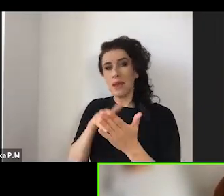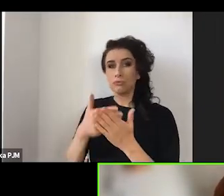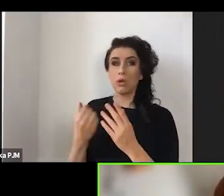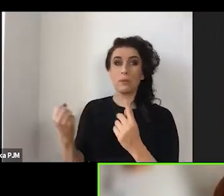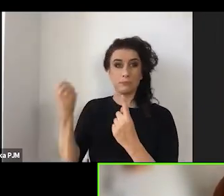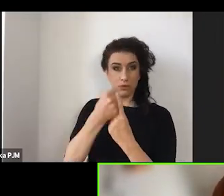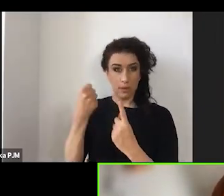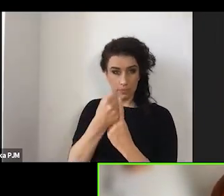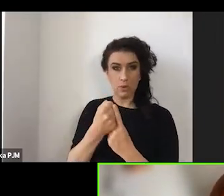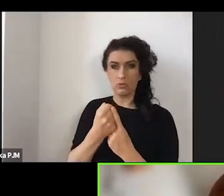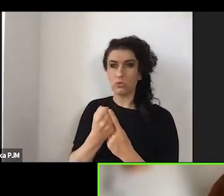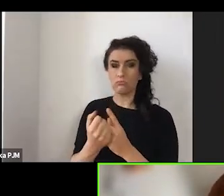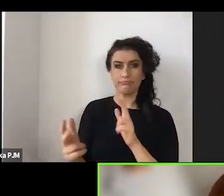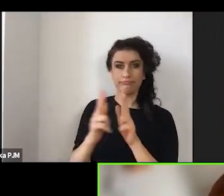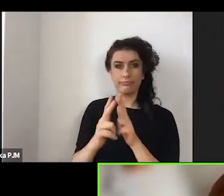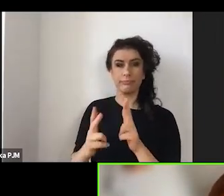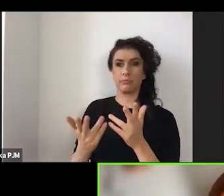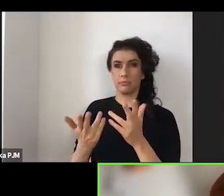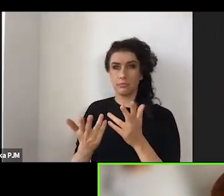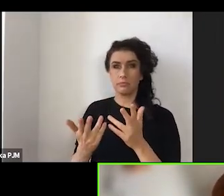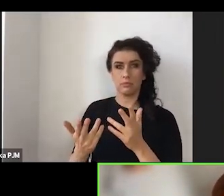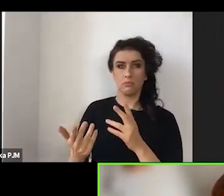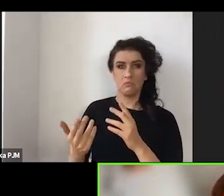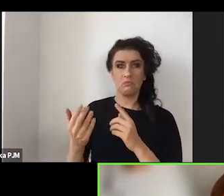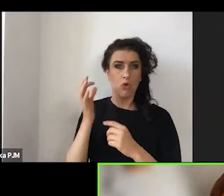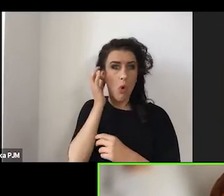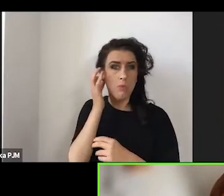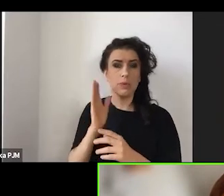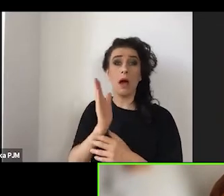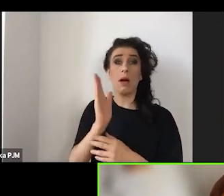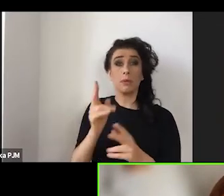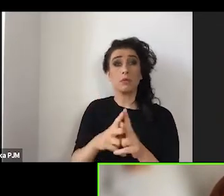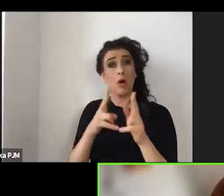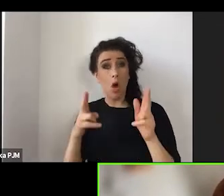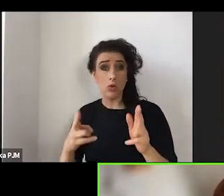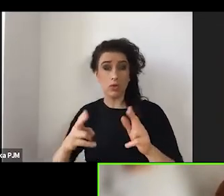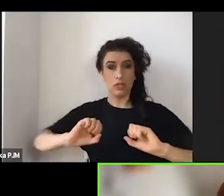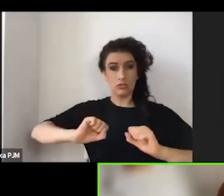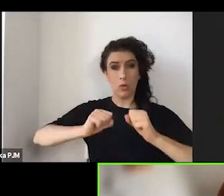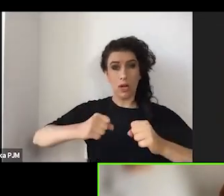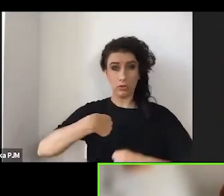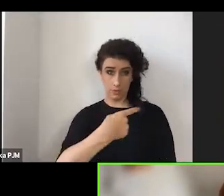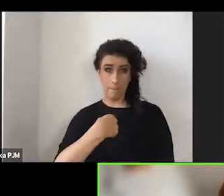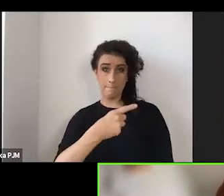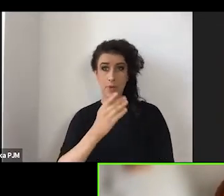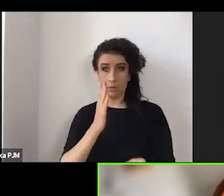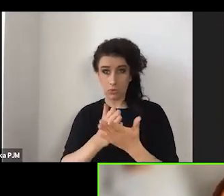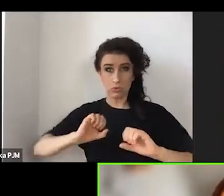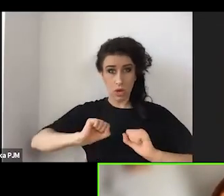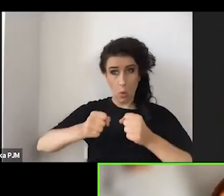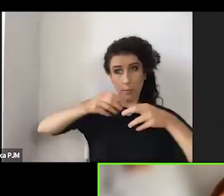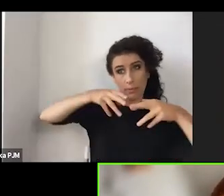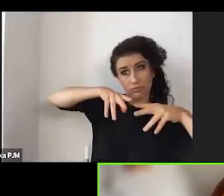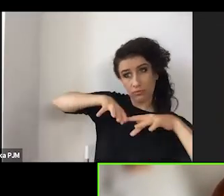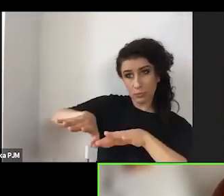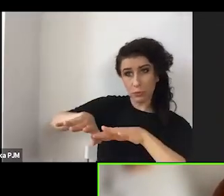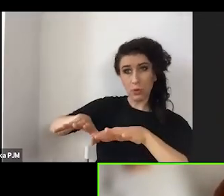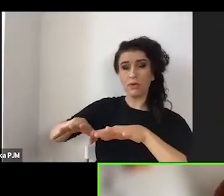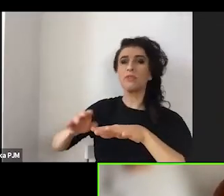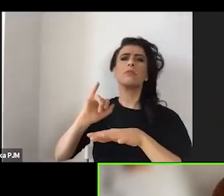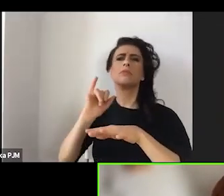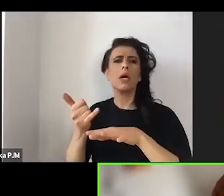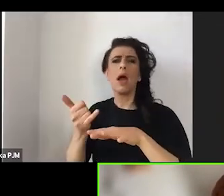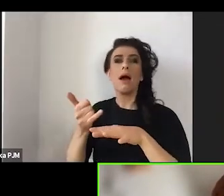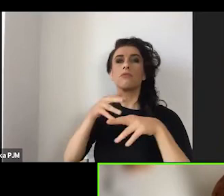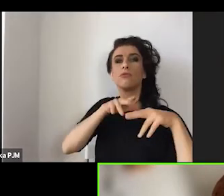in the attitude of the whole collective let's say, target group. Then you